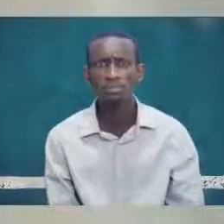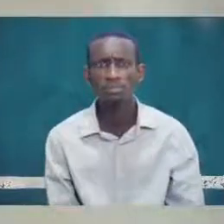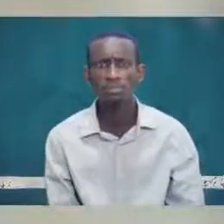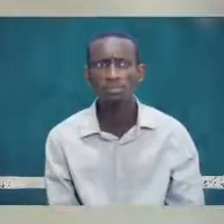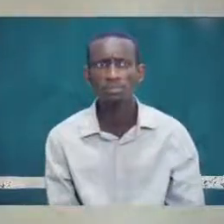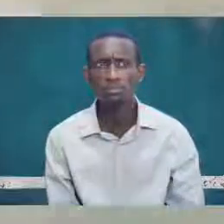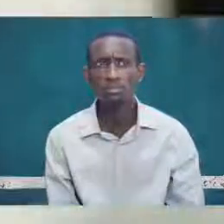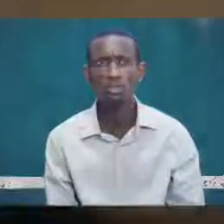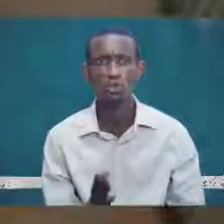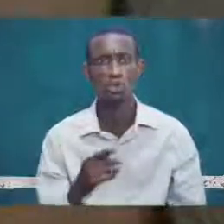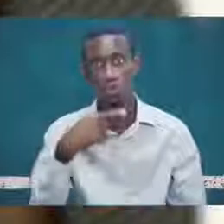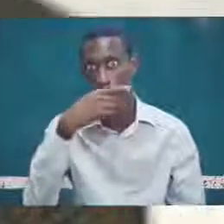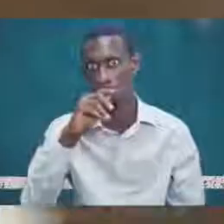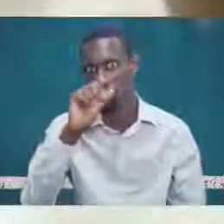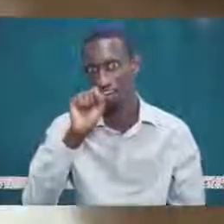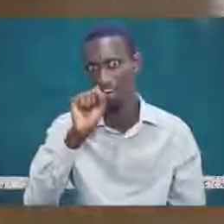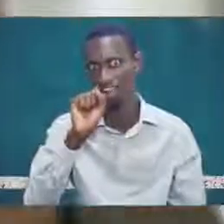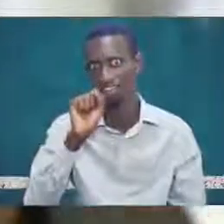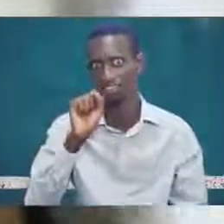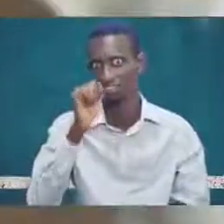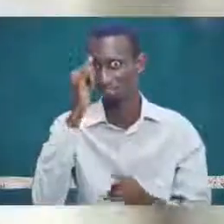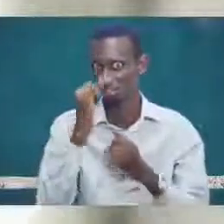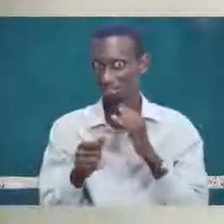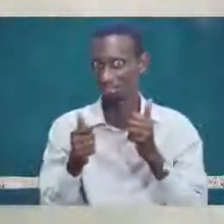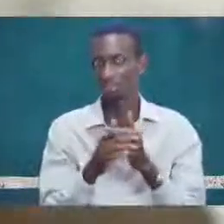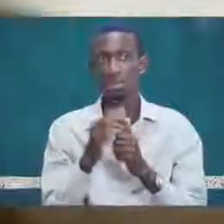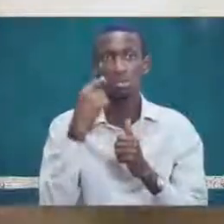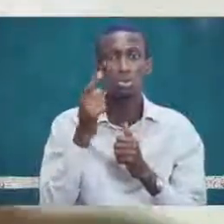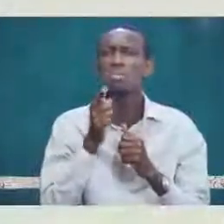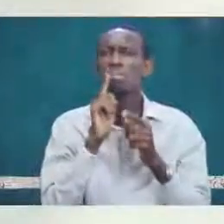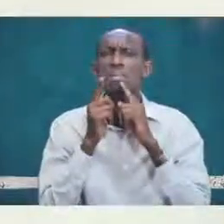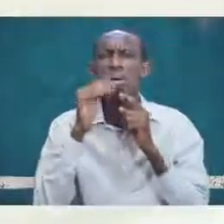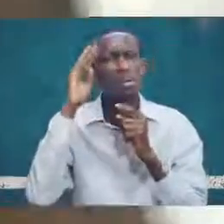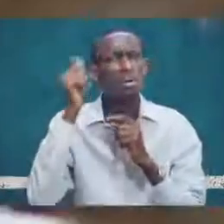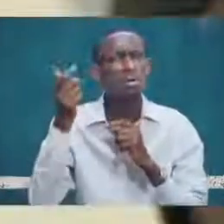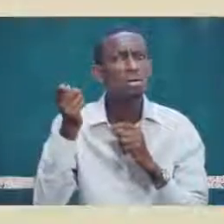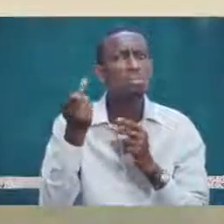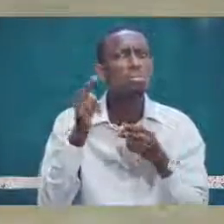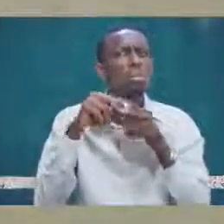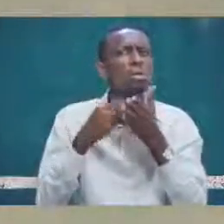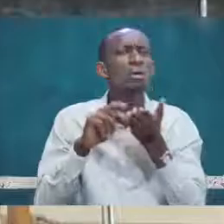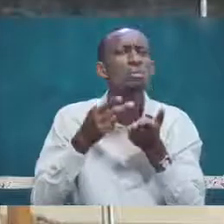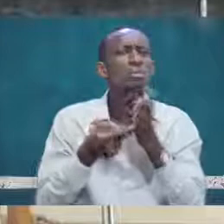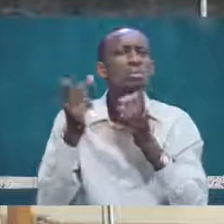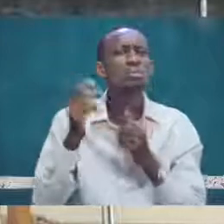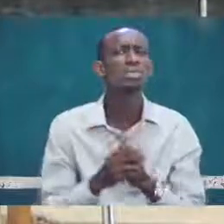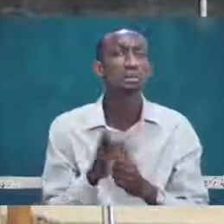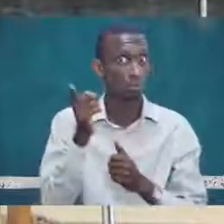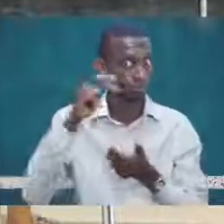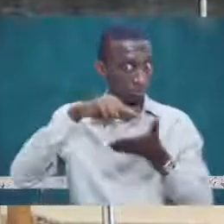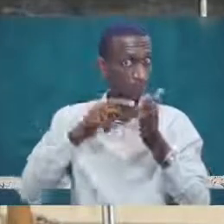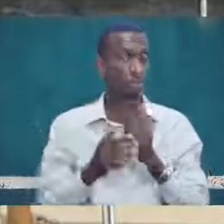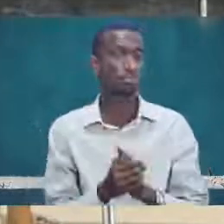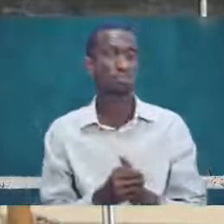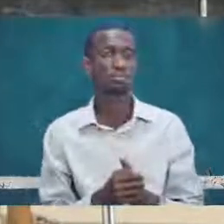Fortunately, the gas is over, but there is some pink color that is coming over there. And what does that mean? It means